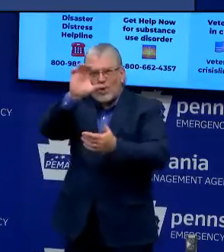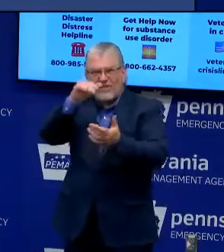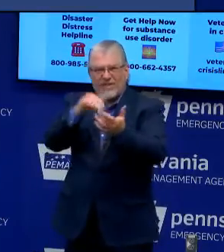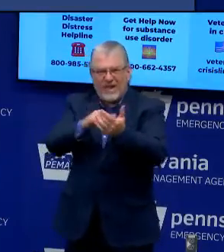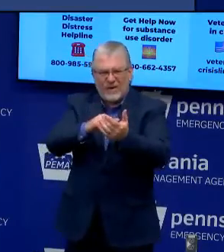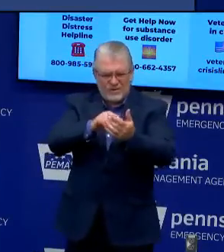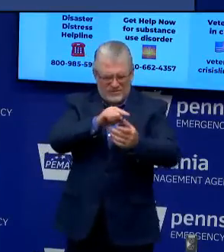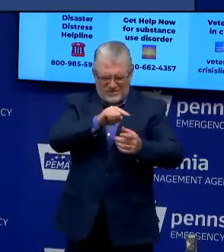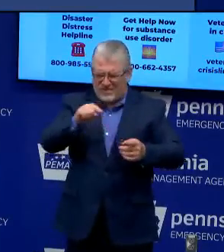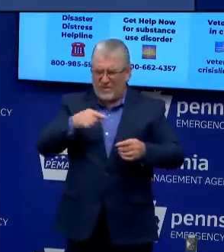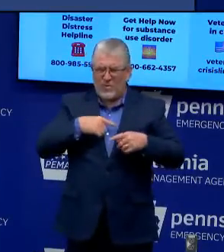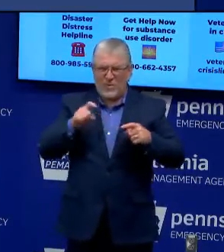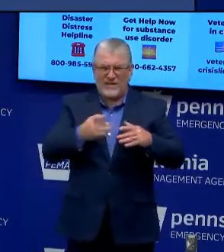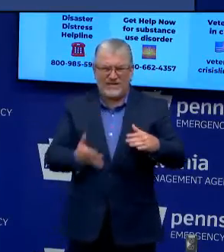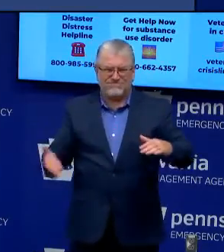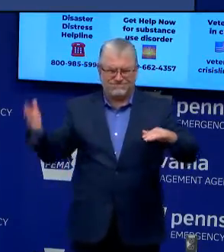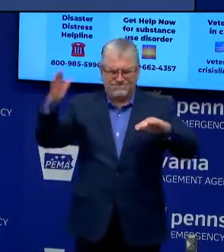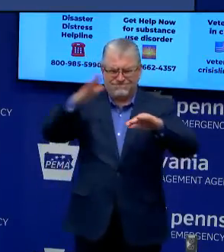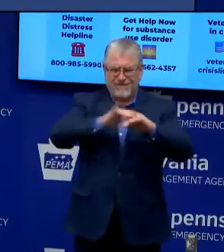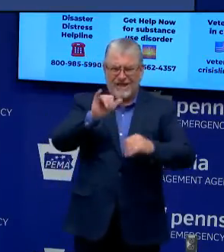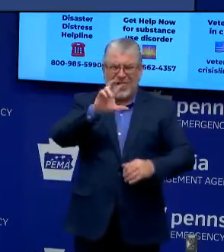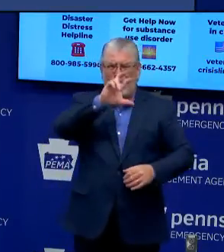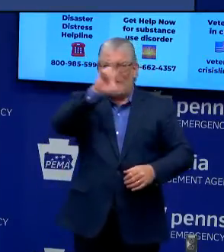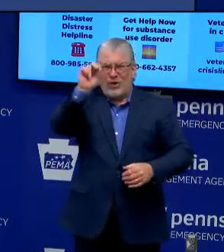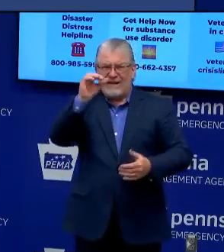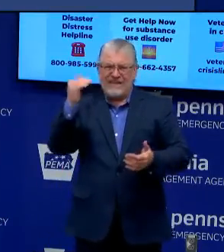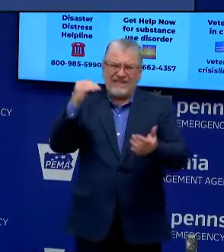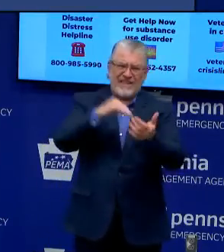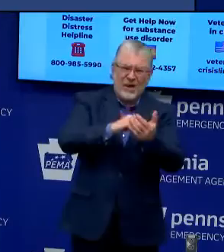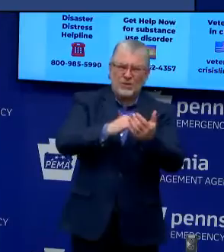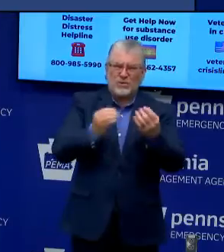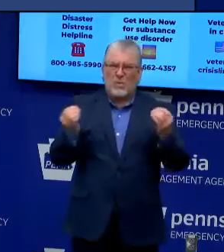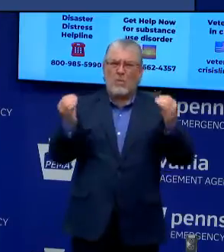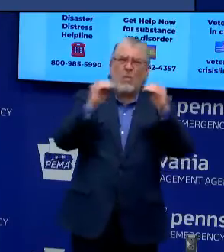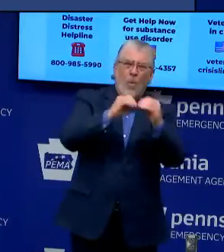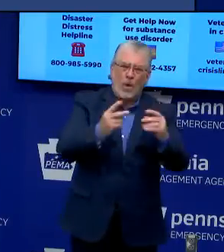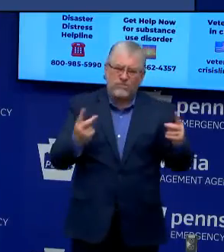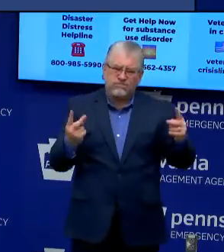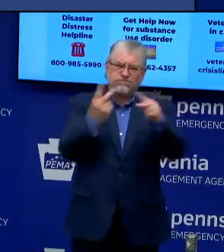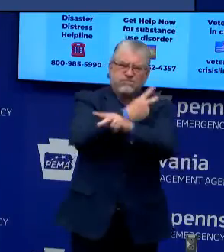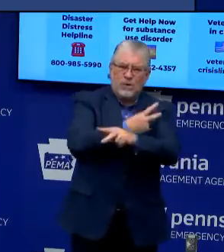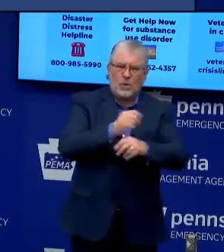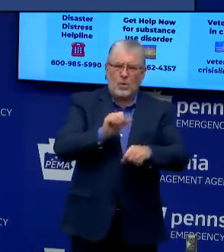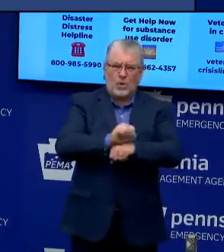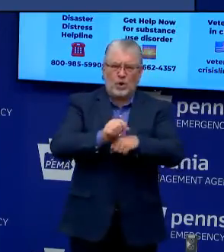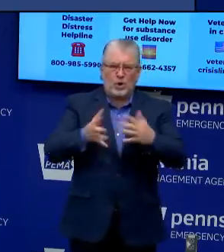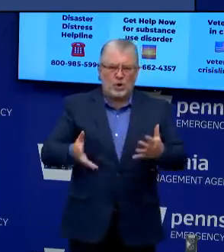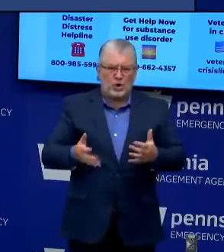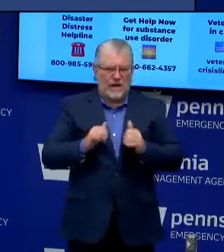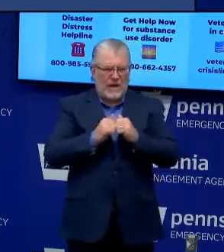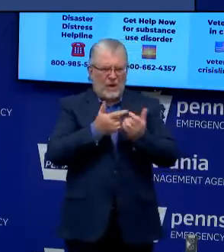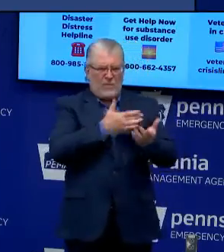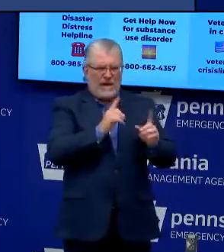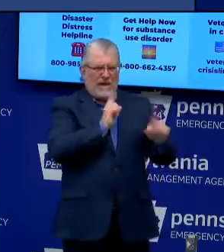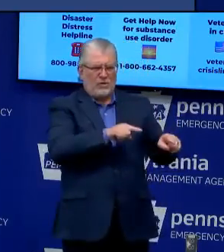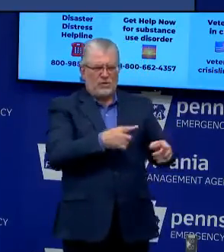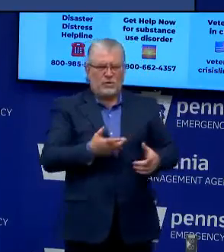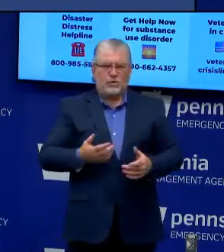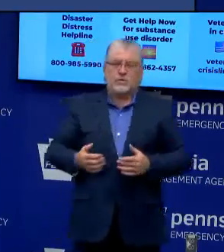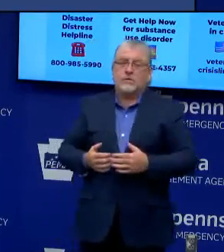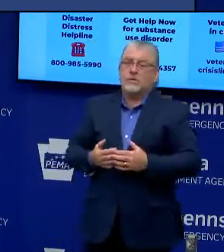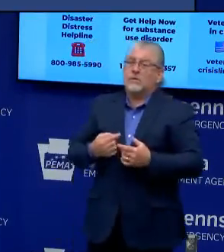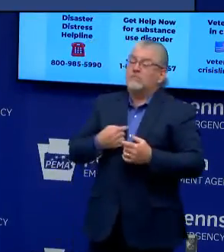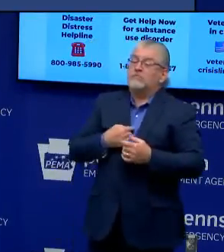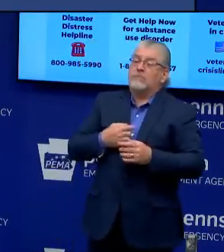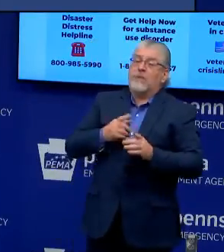have pretty much finalized our contact tracing plan. We'll be releasing that later this week, and we understand that it won't just be